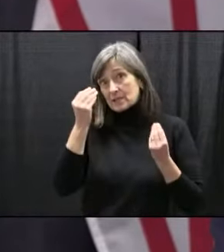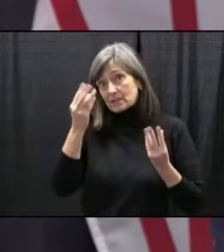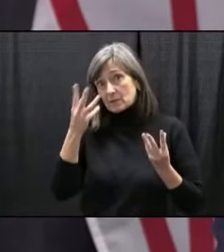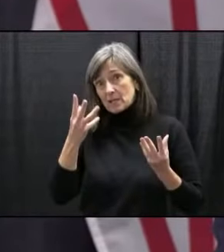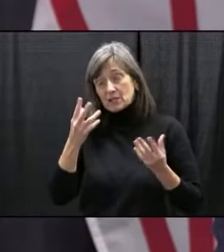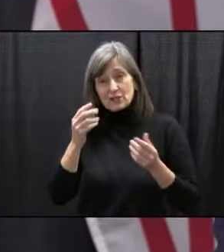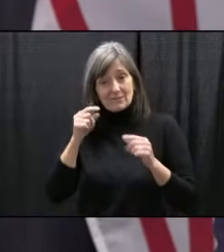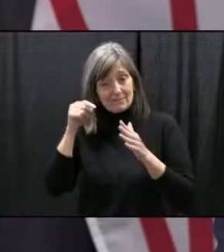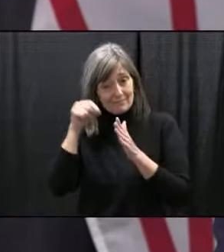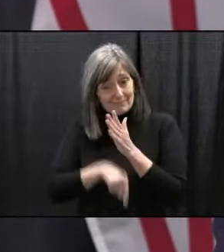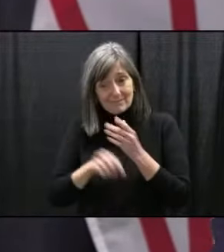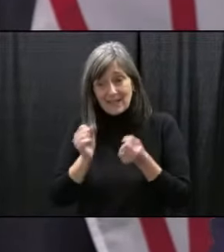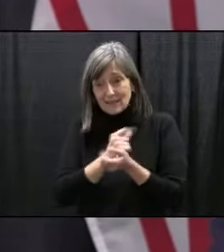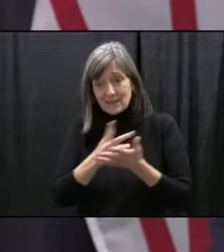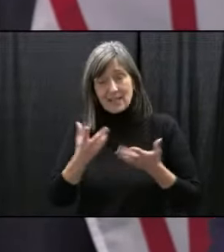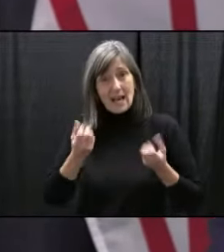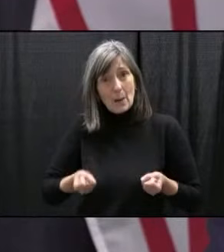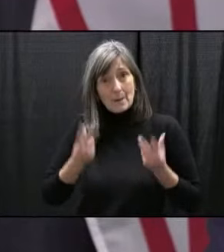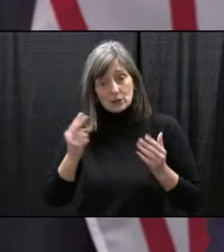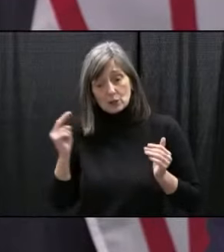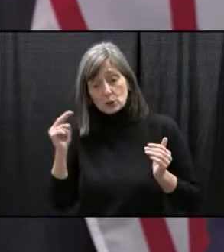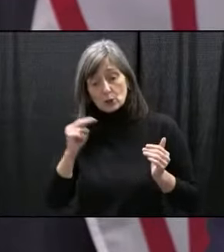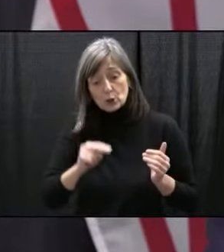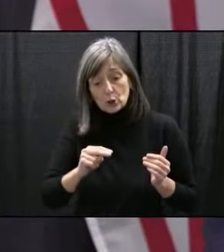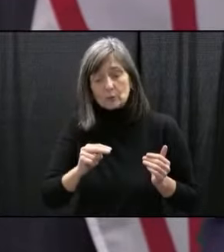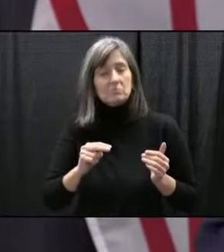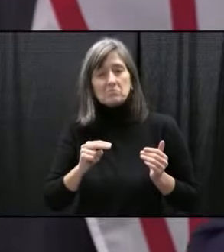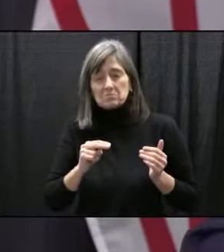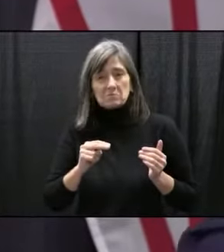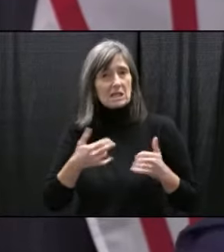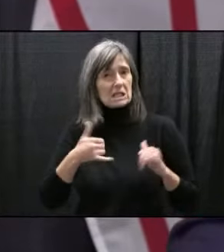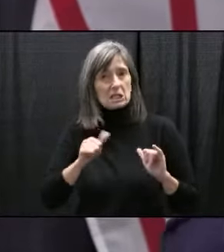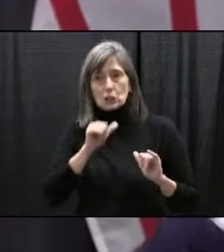being investigated in terms of the unauthorized access.